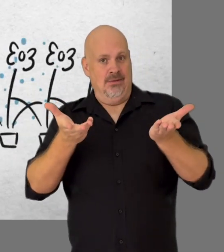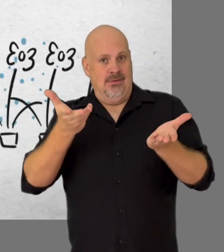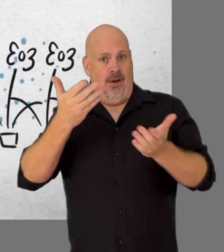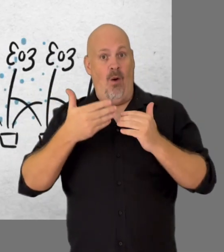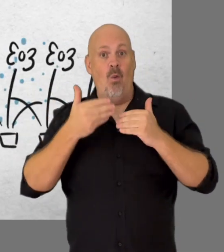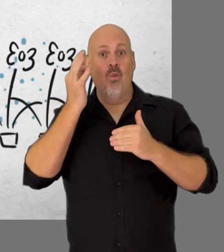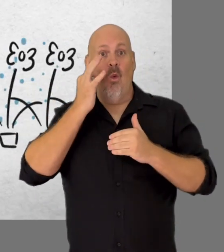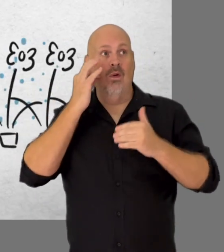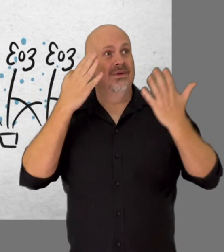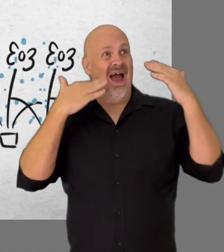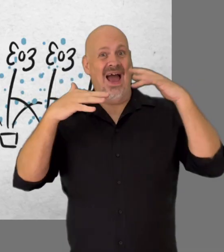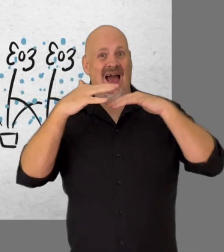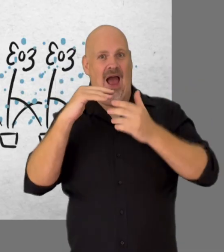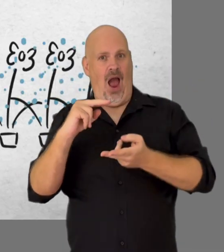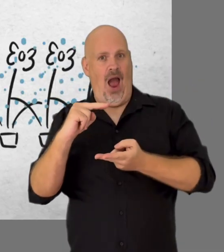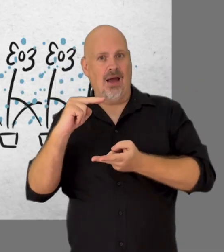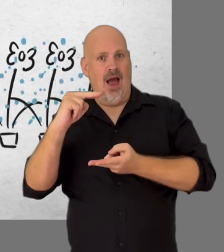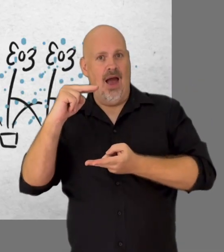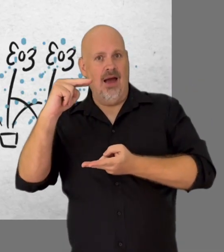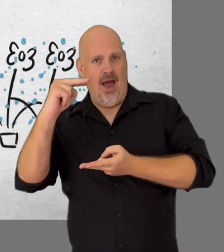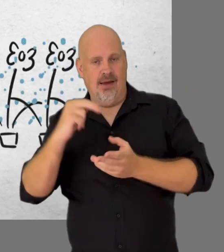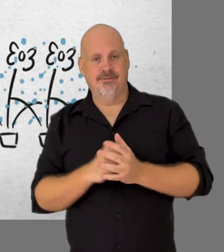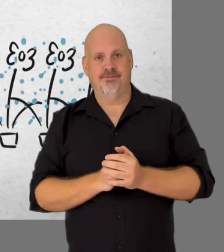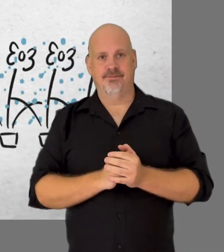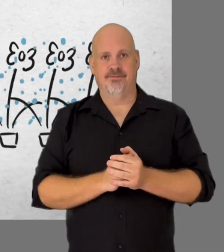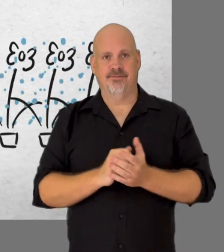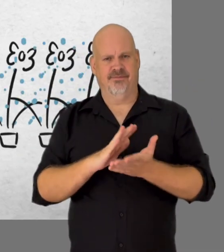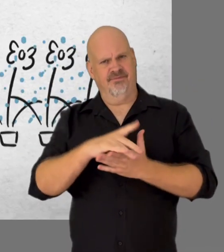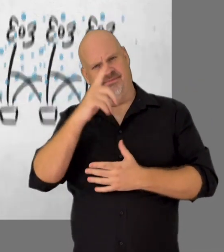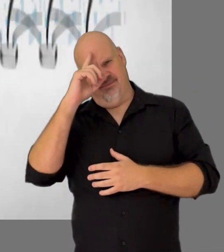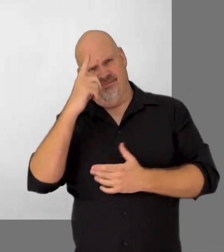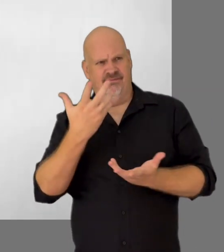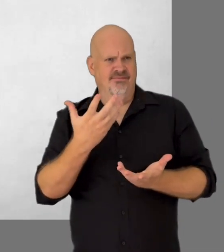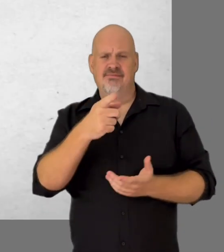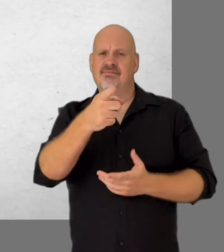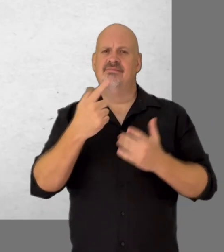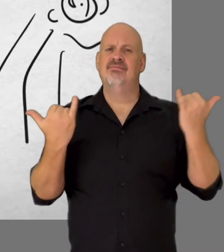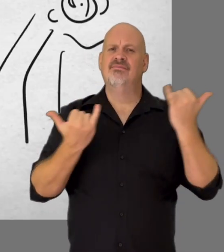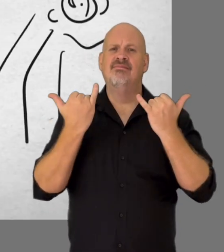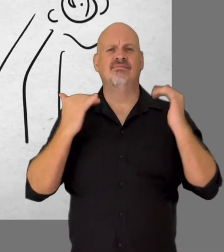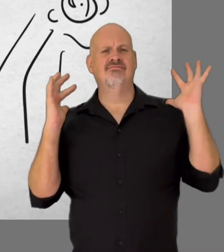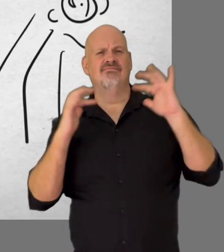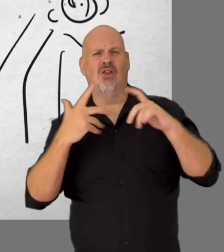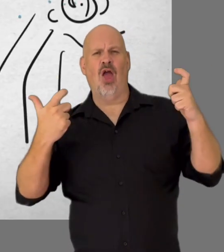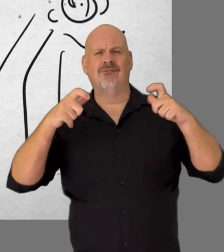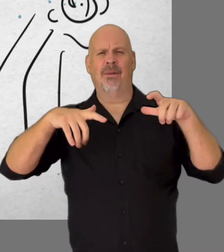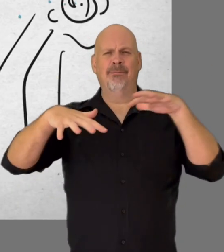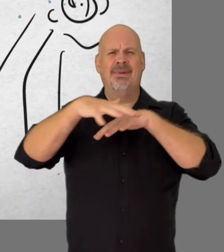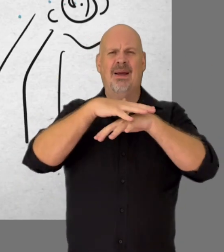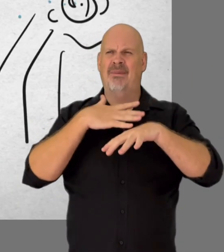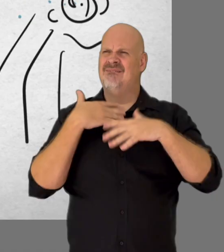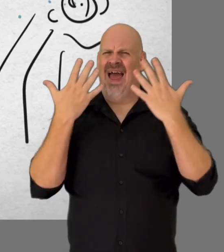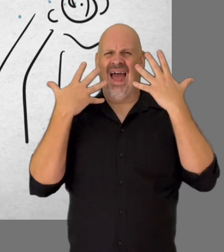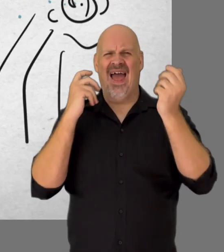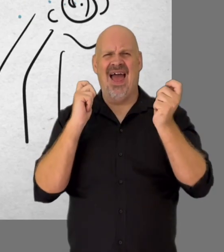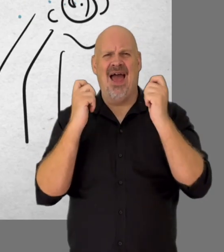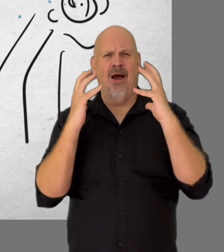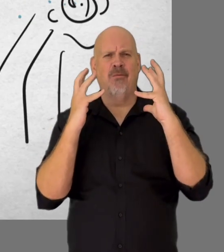changes, the balance of moisture within your home may change dramatically. Remember how hot and humid the air gets at busy